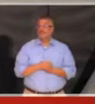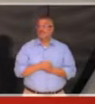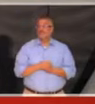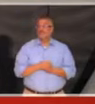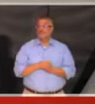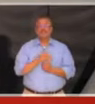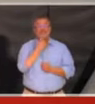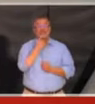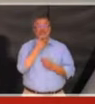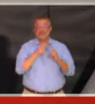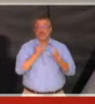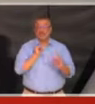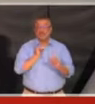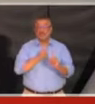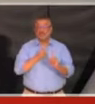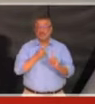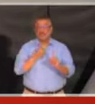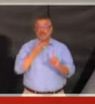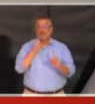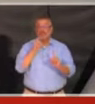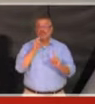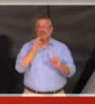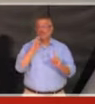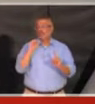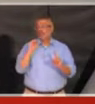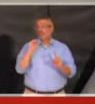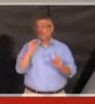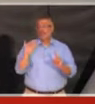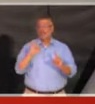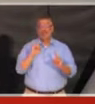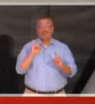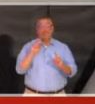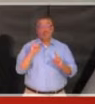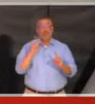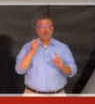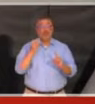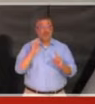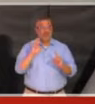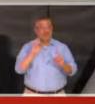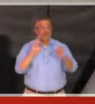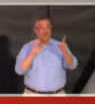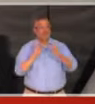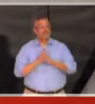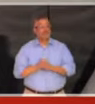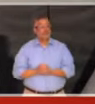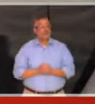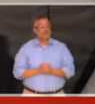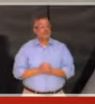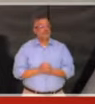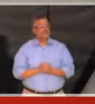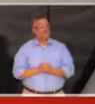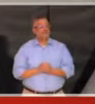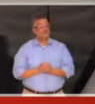and can I say very specifically, Pastor Sam Casey and Dina Walker are one of our school.